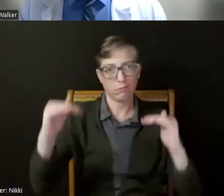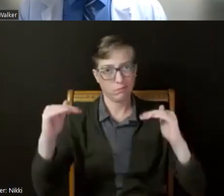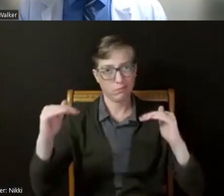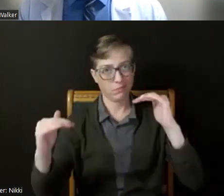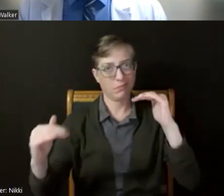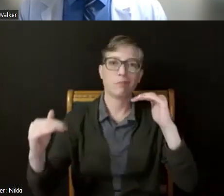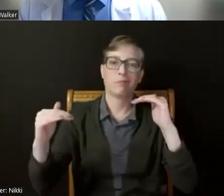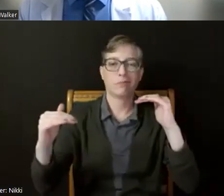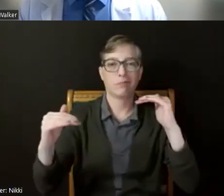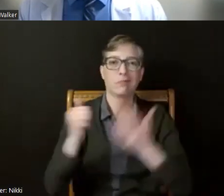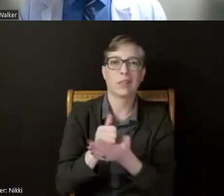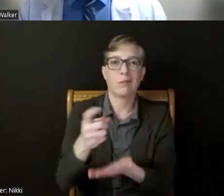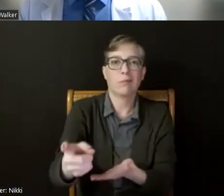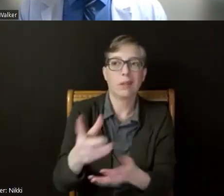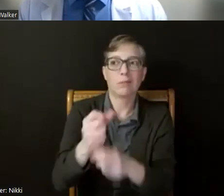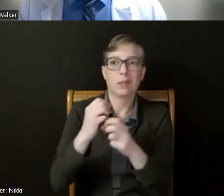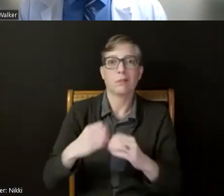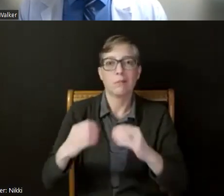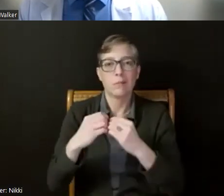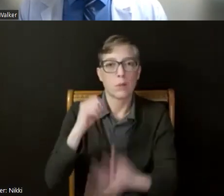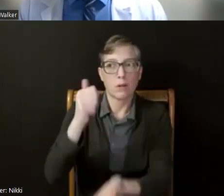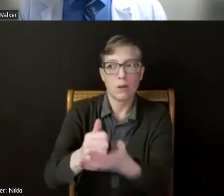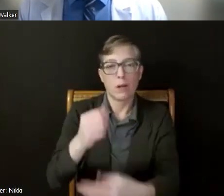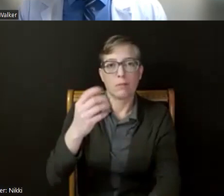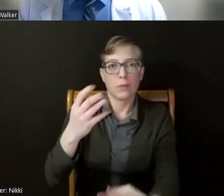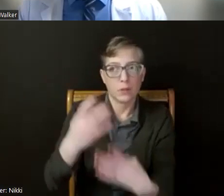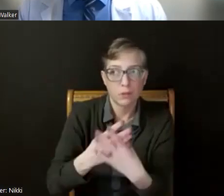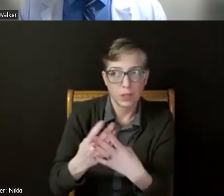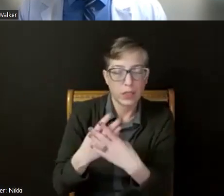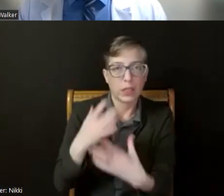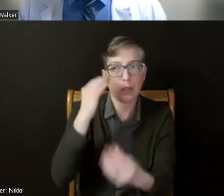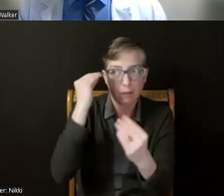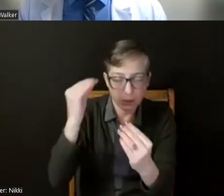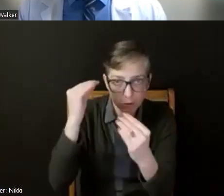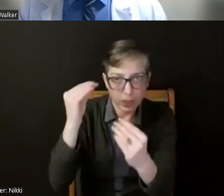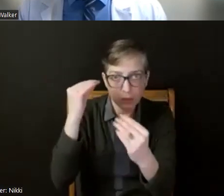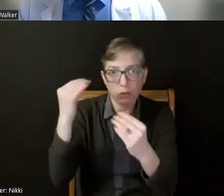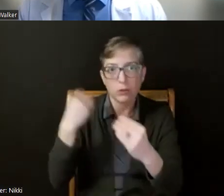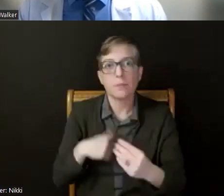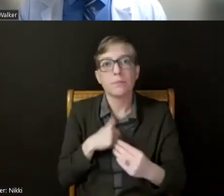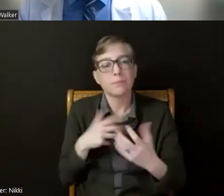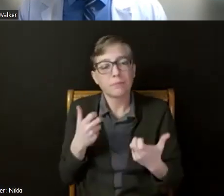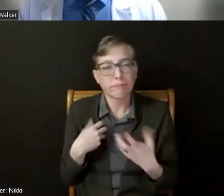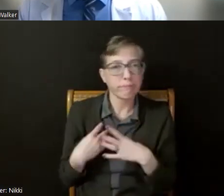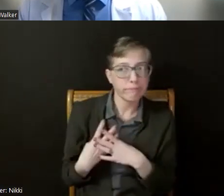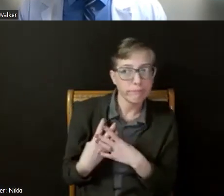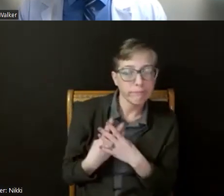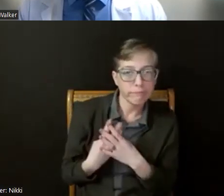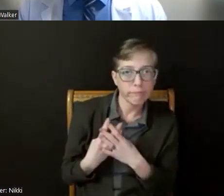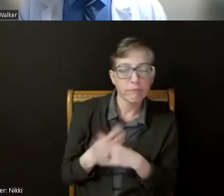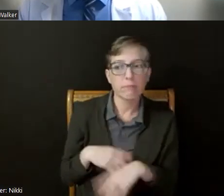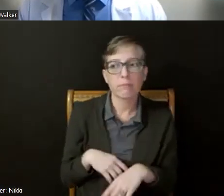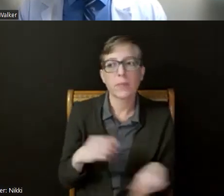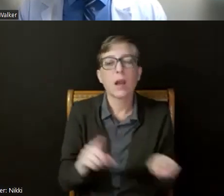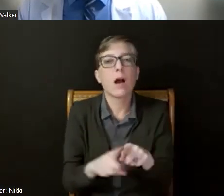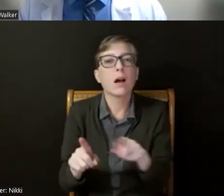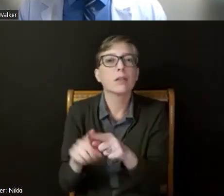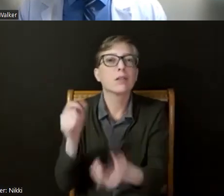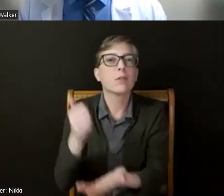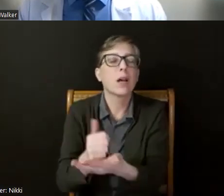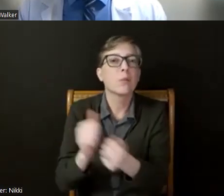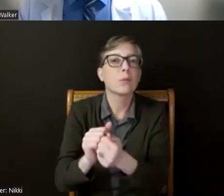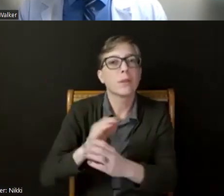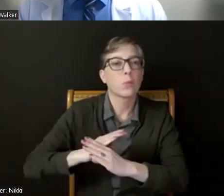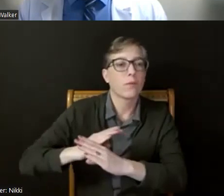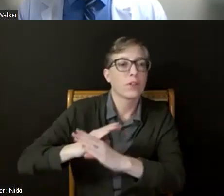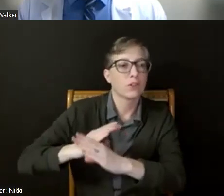it's so important for screening, what we can do to do modifiable risk factors like diet, exercise, things like that, just